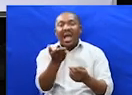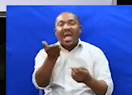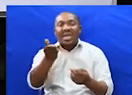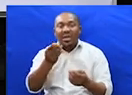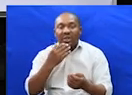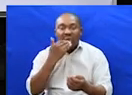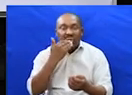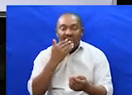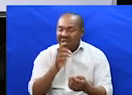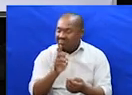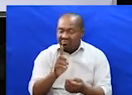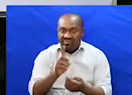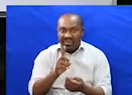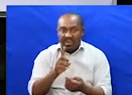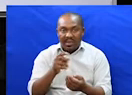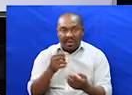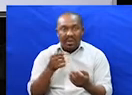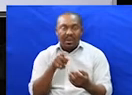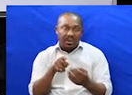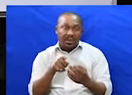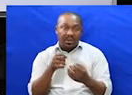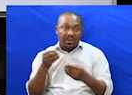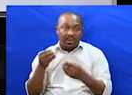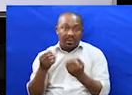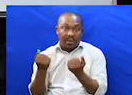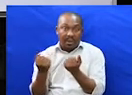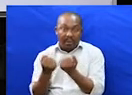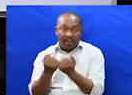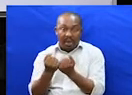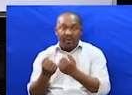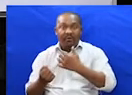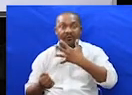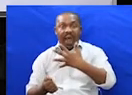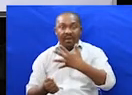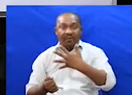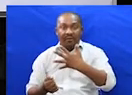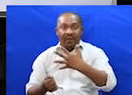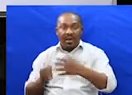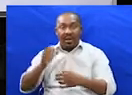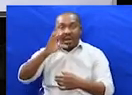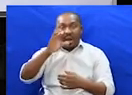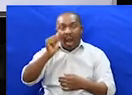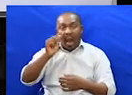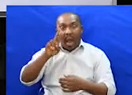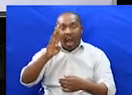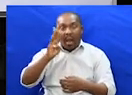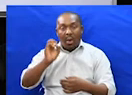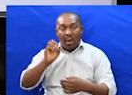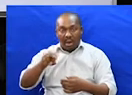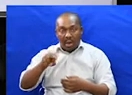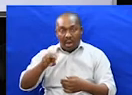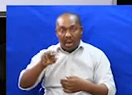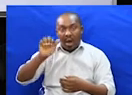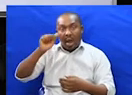It is a sugar of 5 carbon atoms. 5 carbon